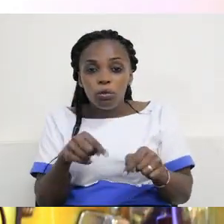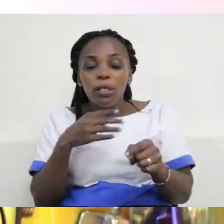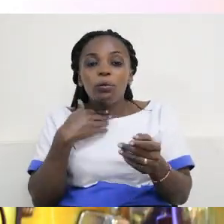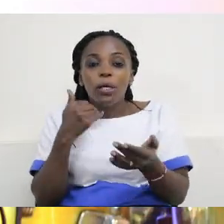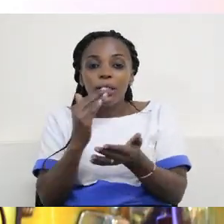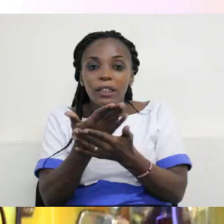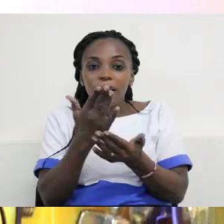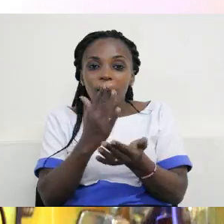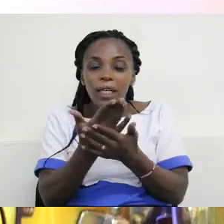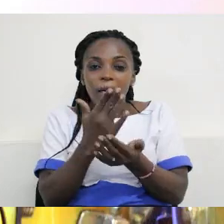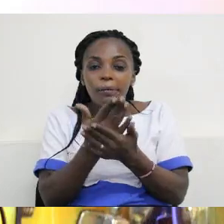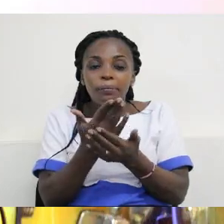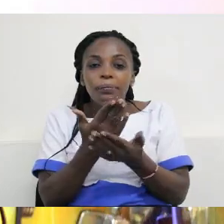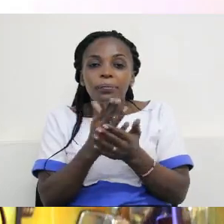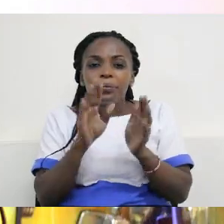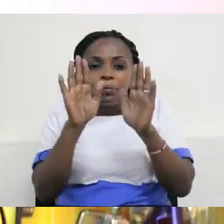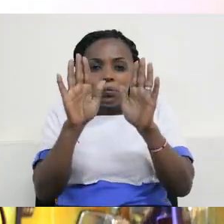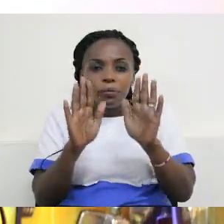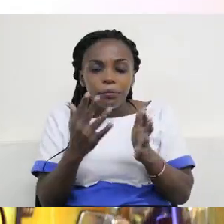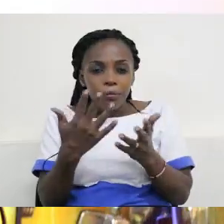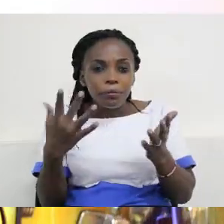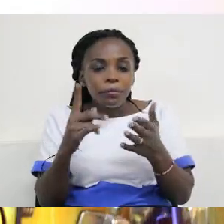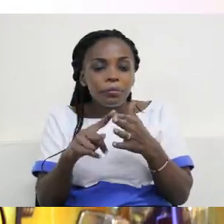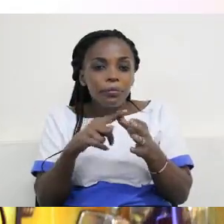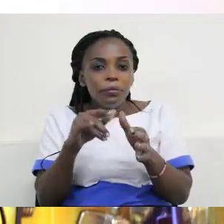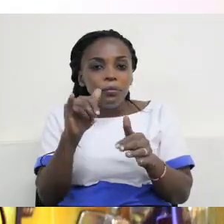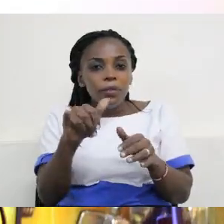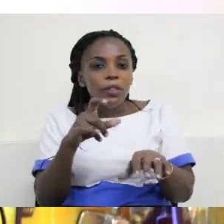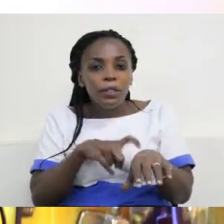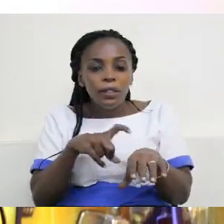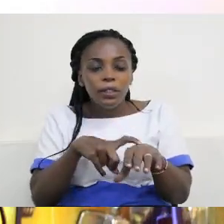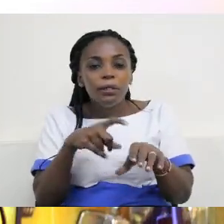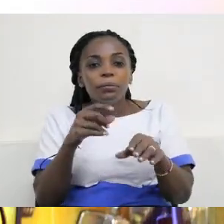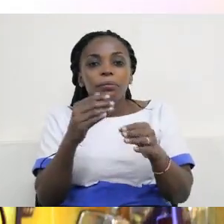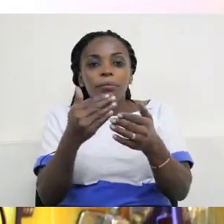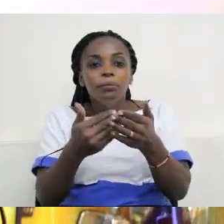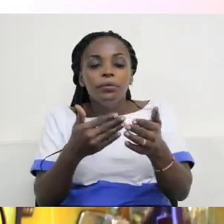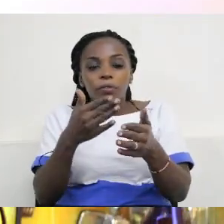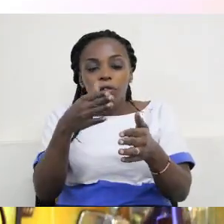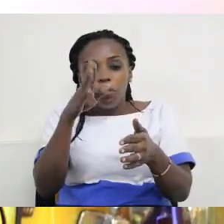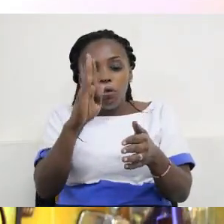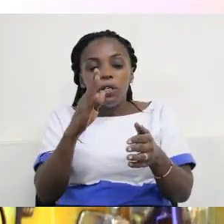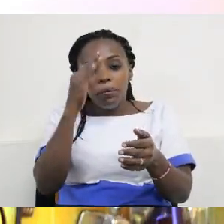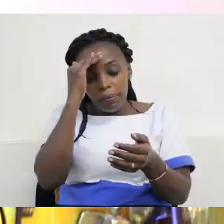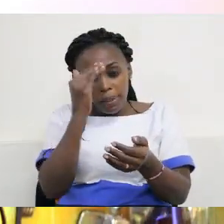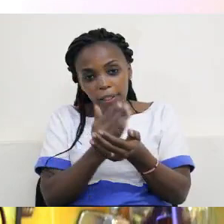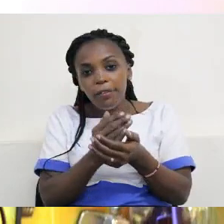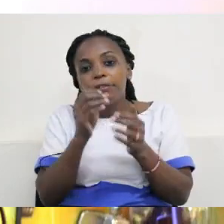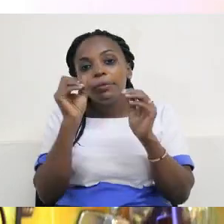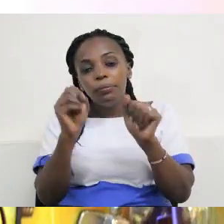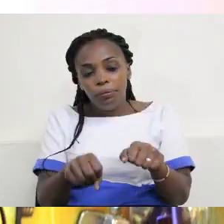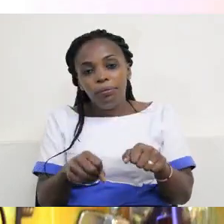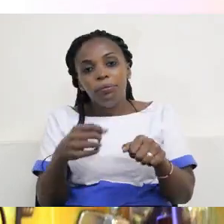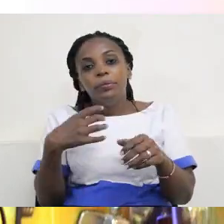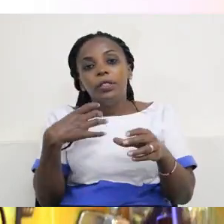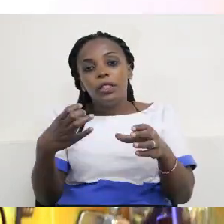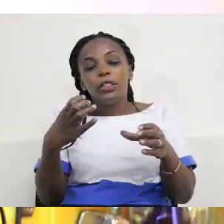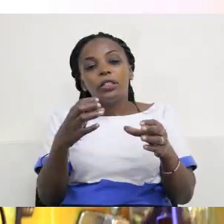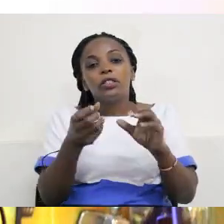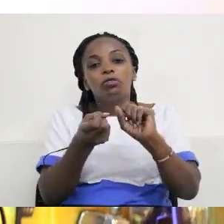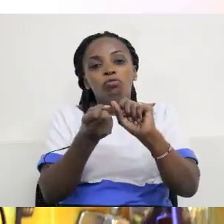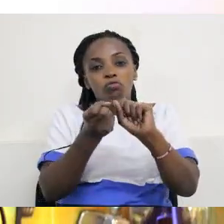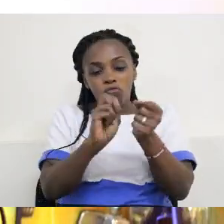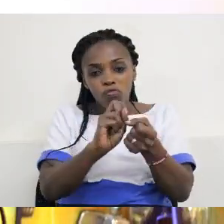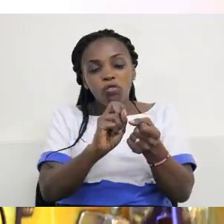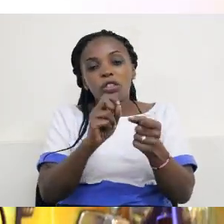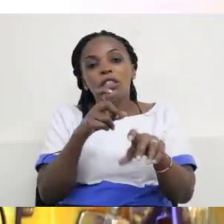share some key things, and then we shall spend some time in the presence of God. And I believe this is going to be a rich and